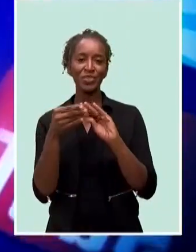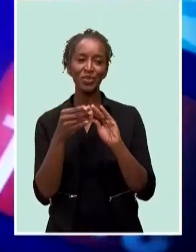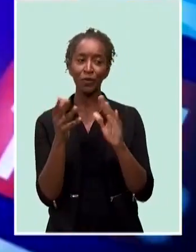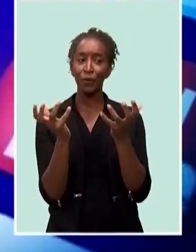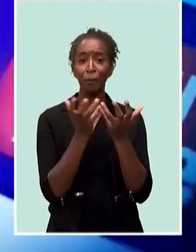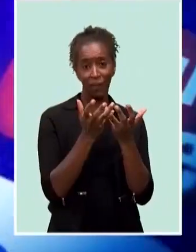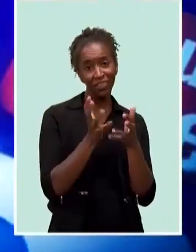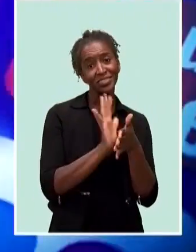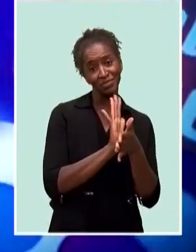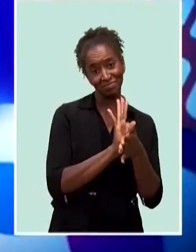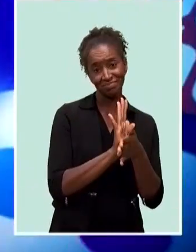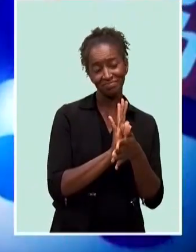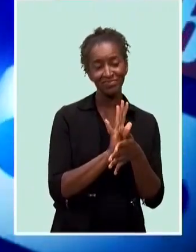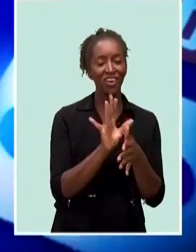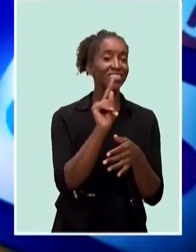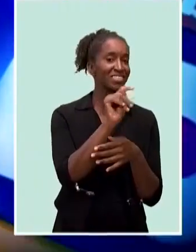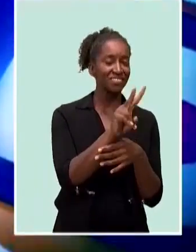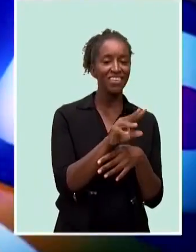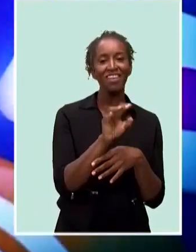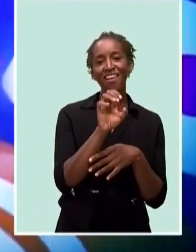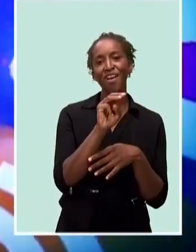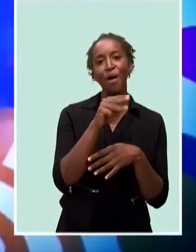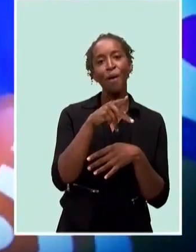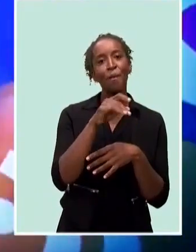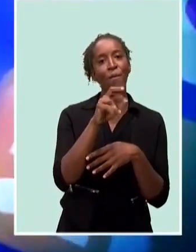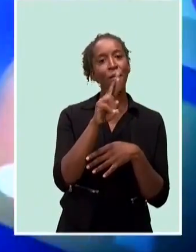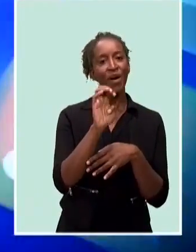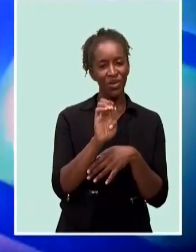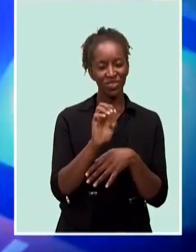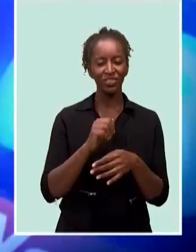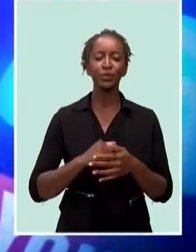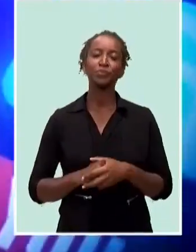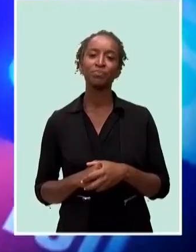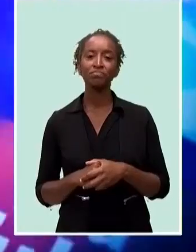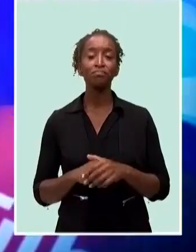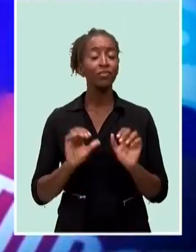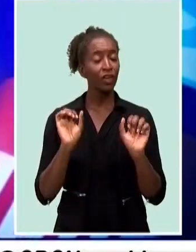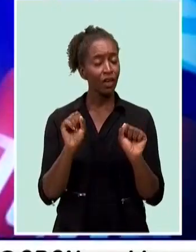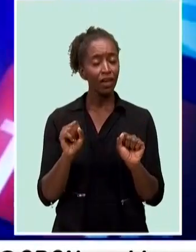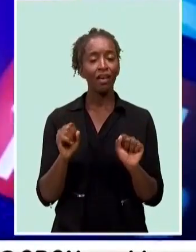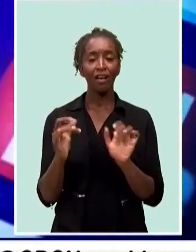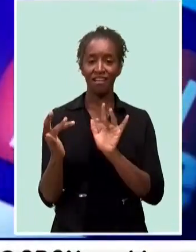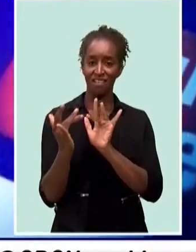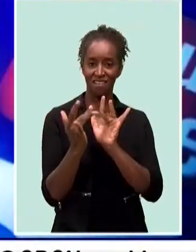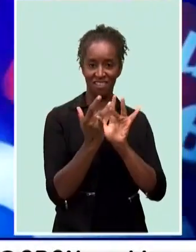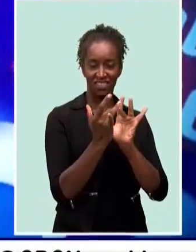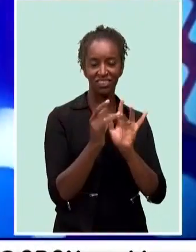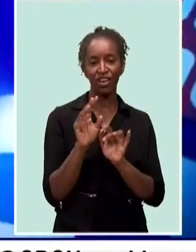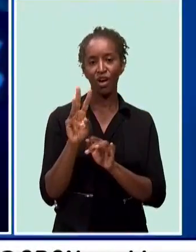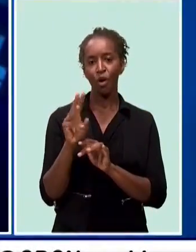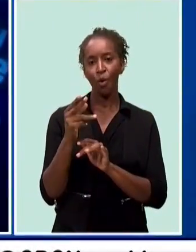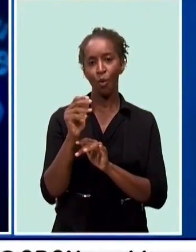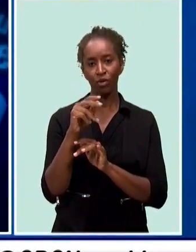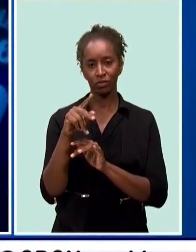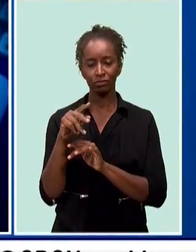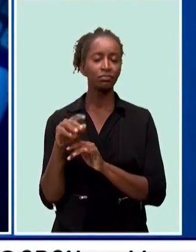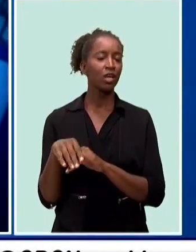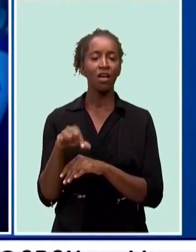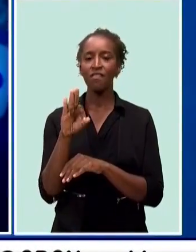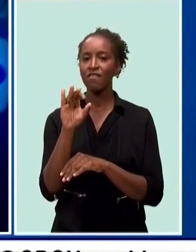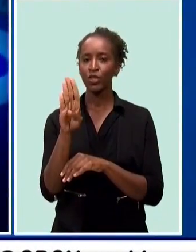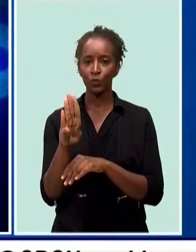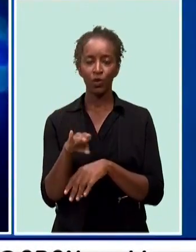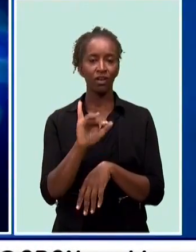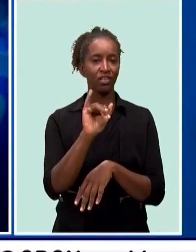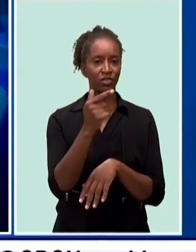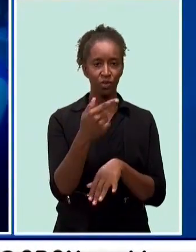the time we have for What's Trending this evening. Of course, you can find us easily on Facebook, Instagram, and by email.